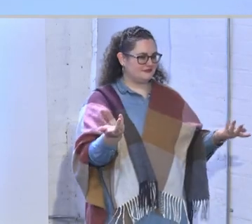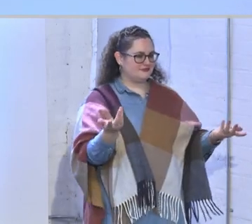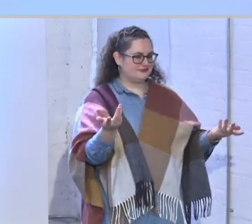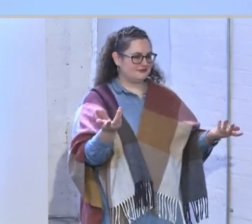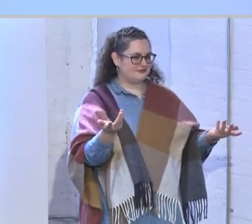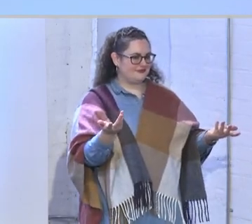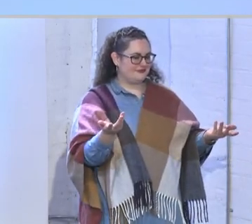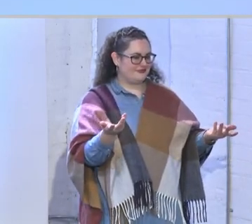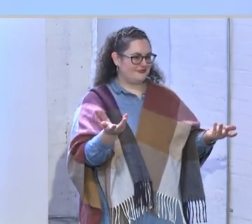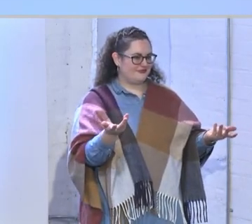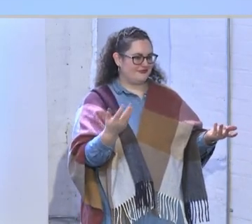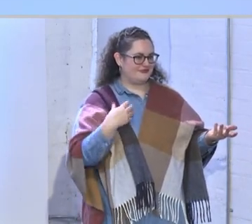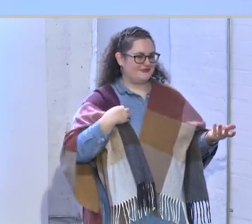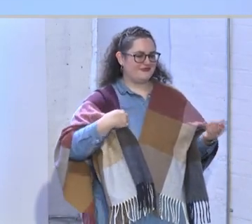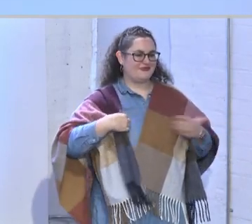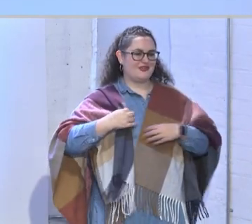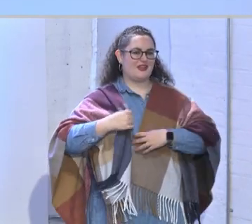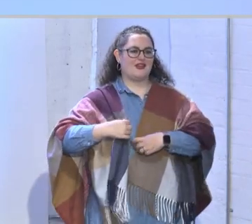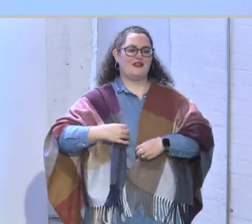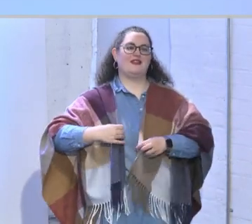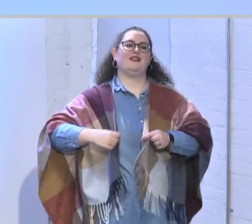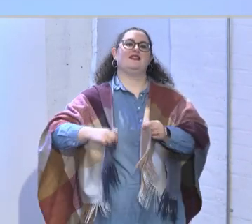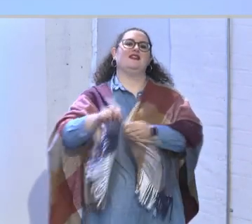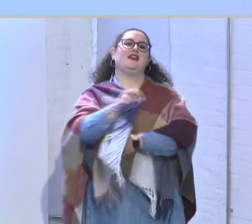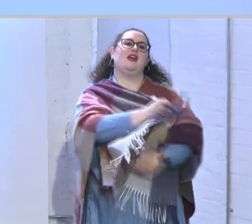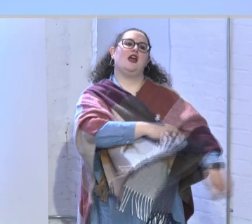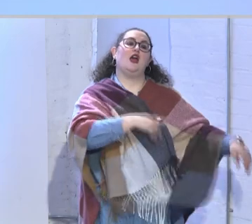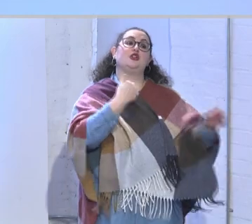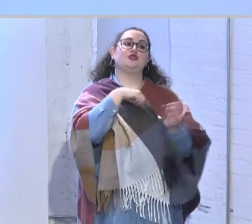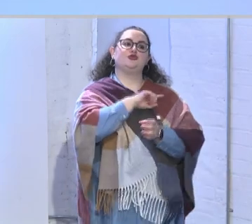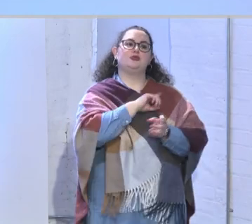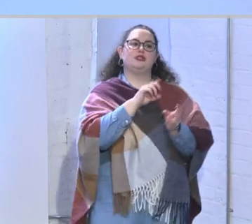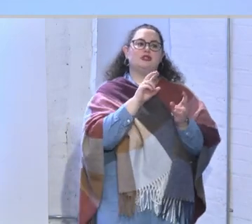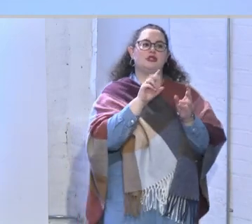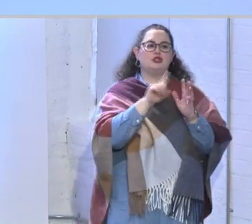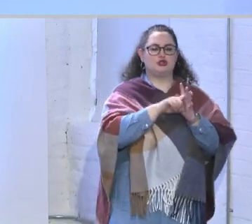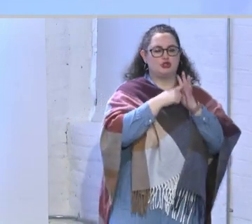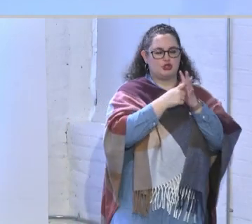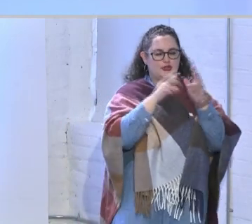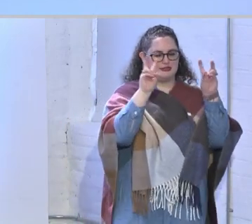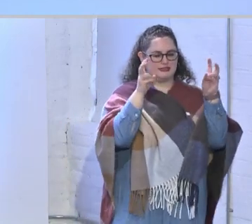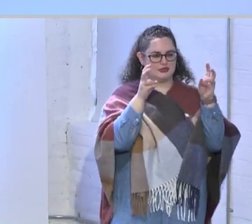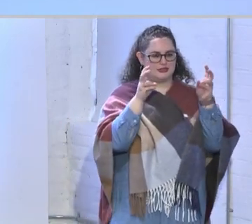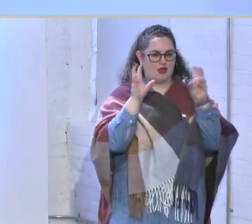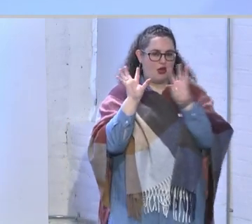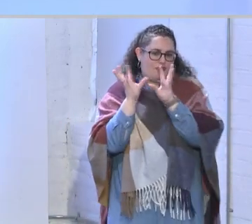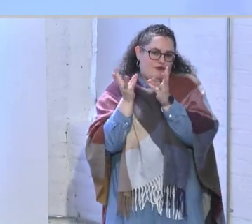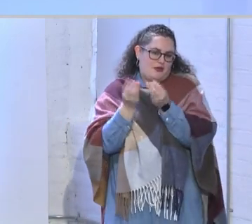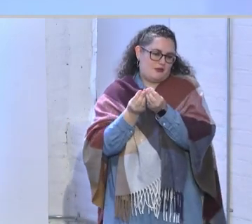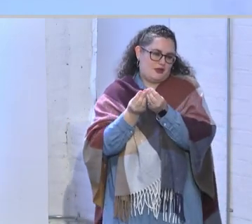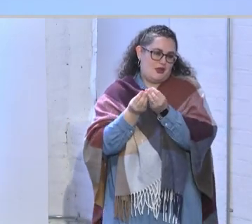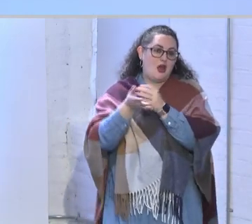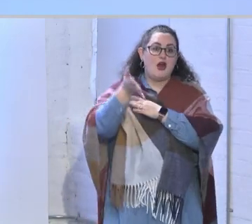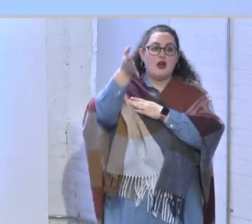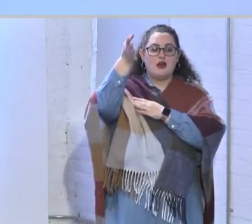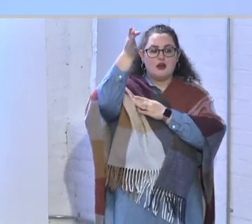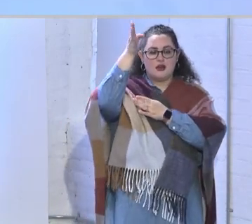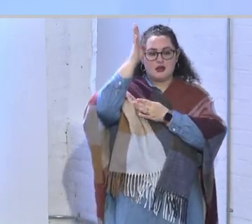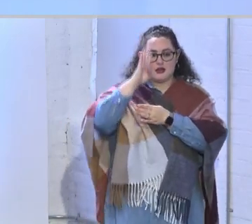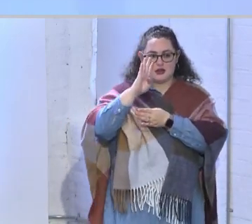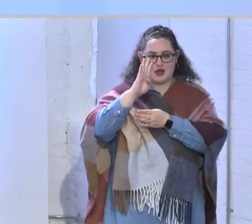Now, here's what I want to say as I start a series on the family. Only God sets the